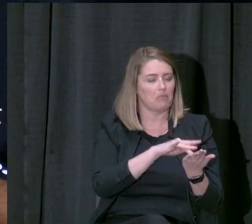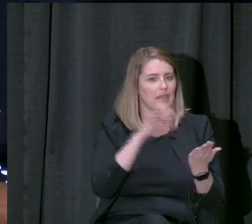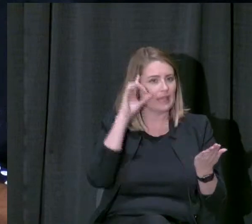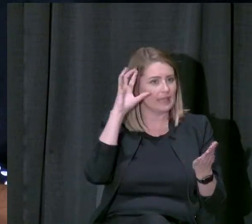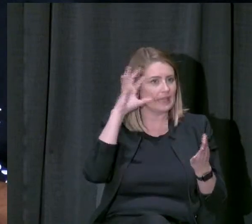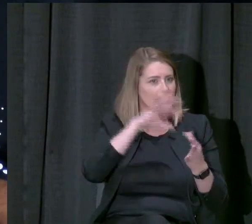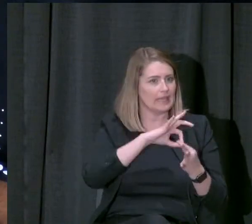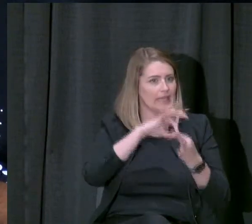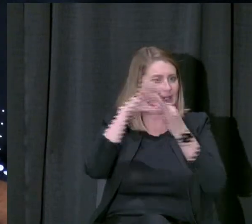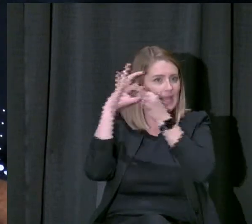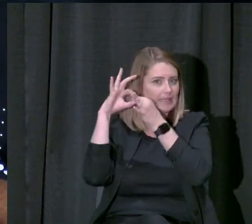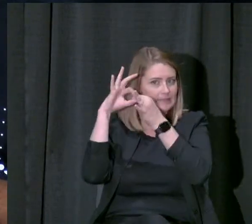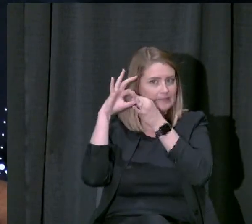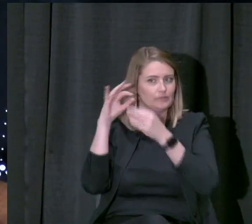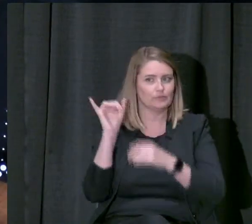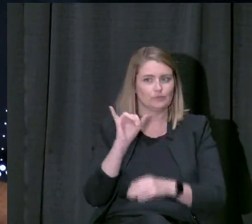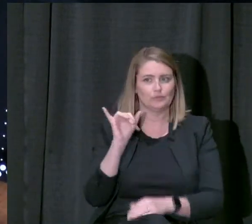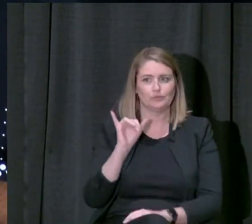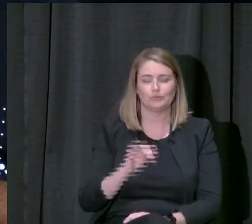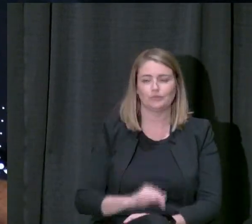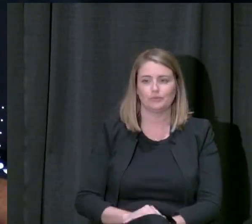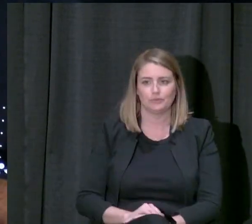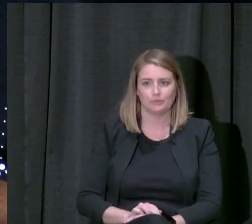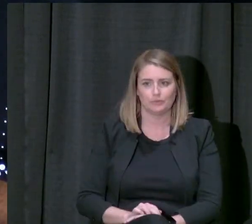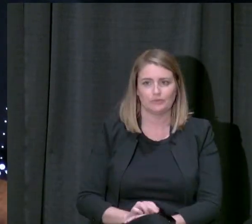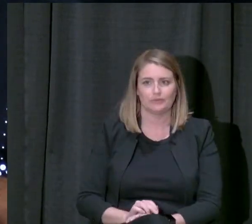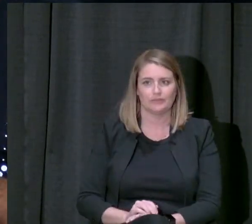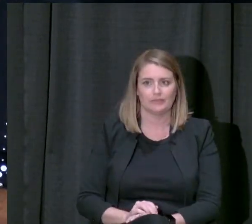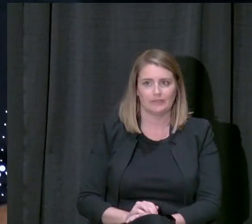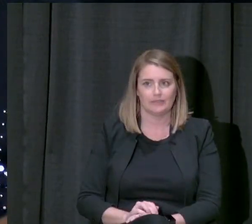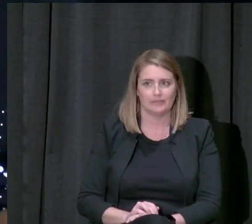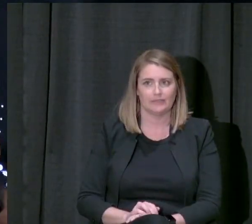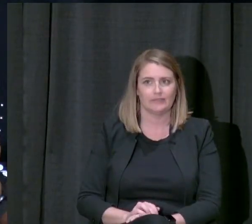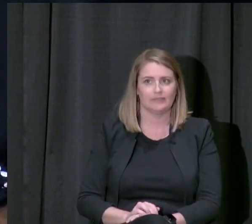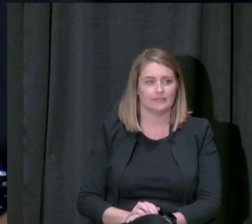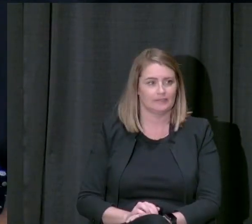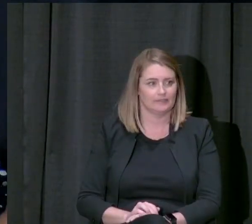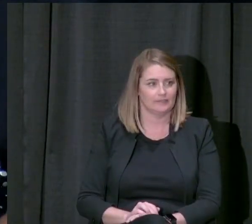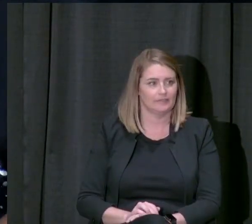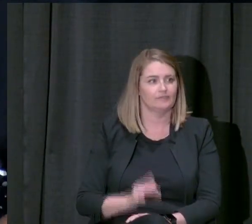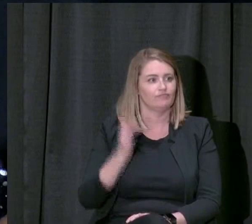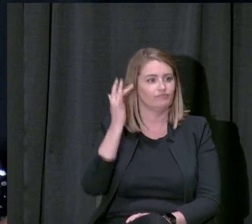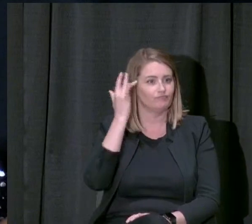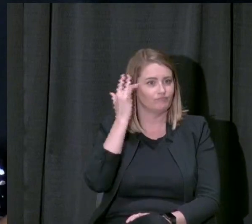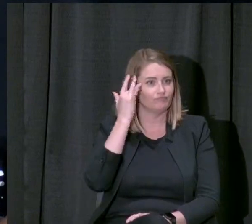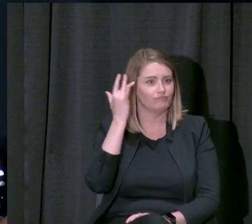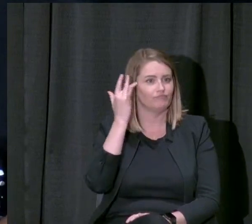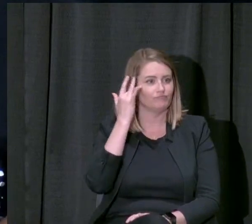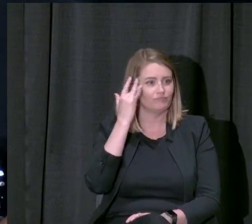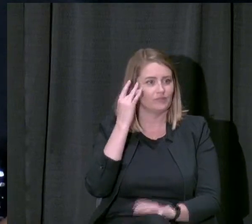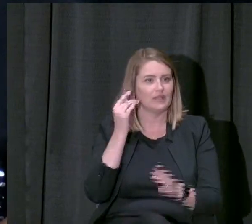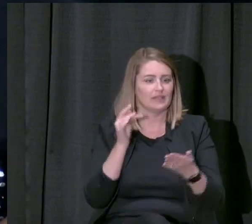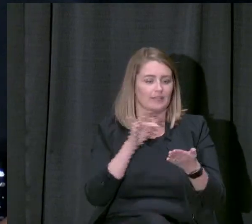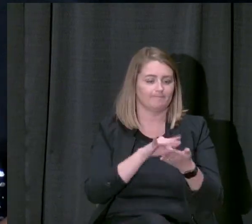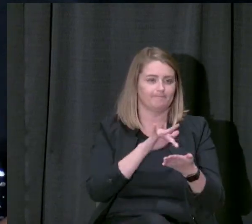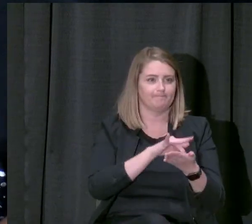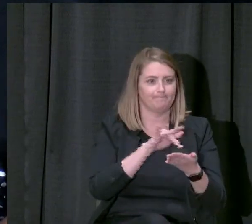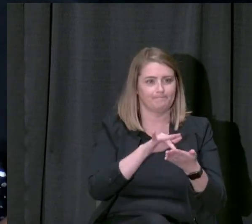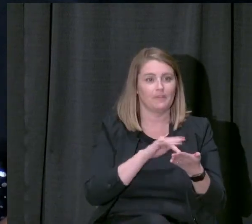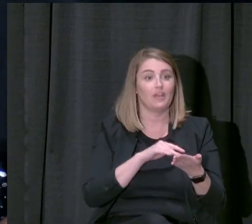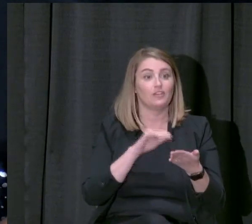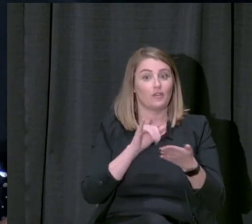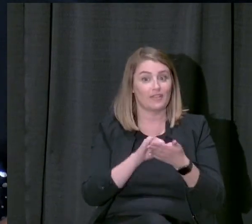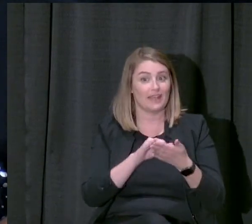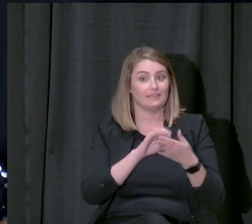swipe forward to go to the next menu, do a swipe back to go previous menu, do a double tap to activate things. So that's the primary way to interact